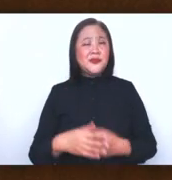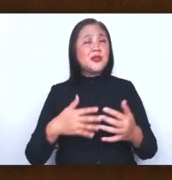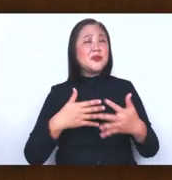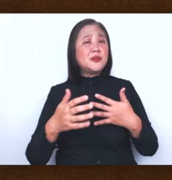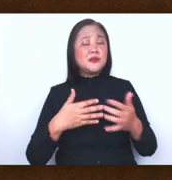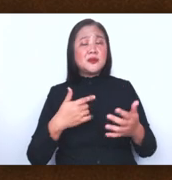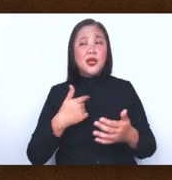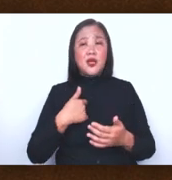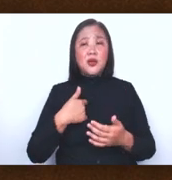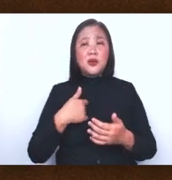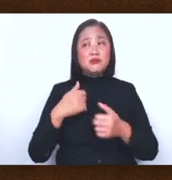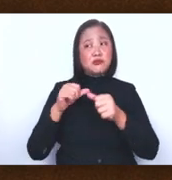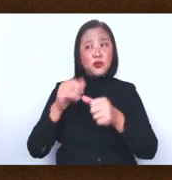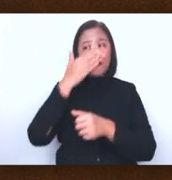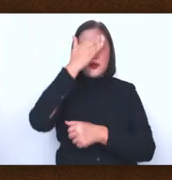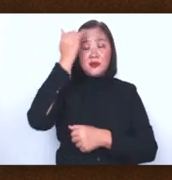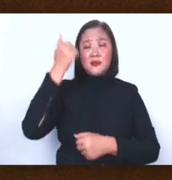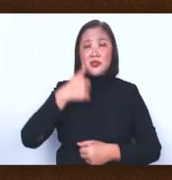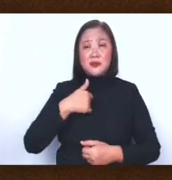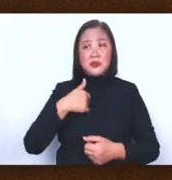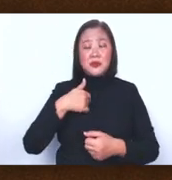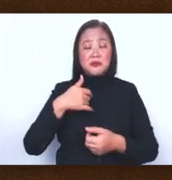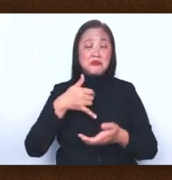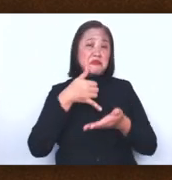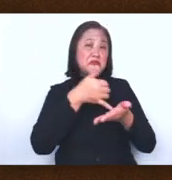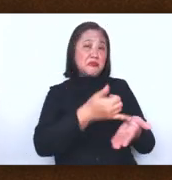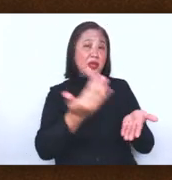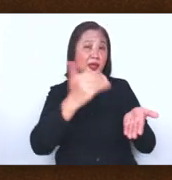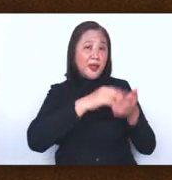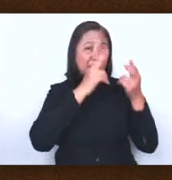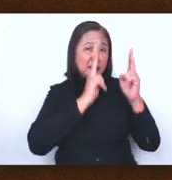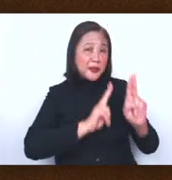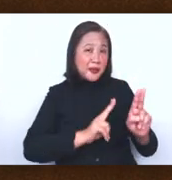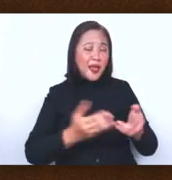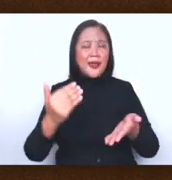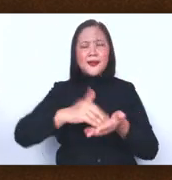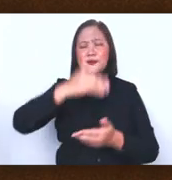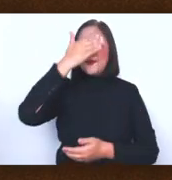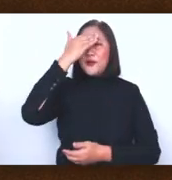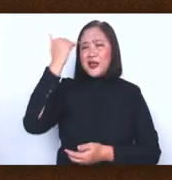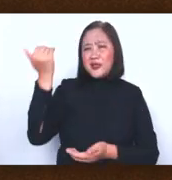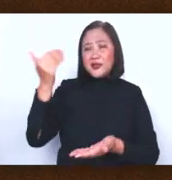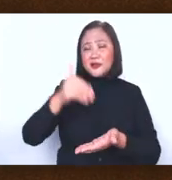na akong makalimutan, tapos pararangalan muli, tapos lilimuting muli.